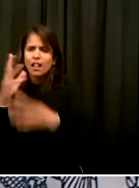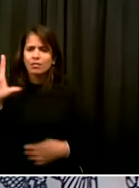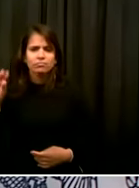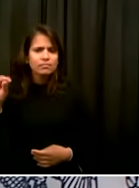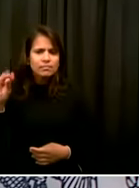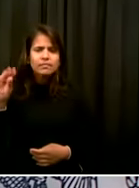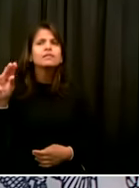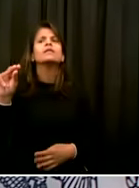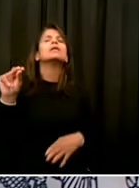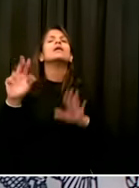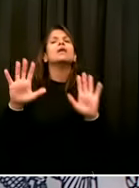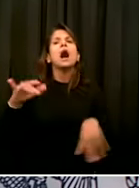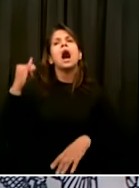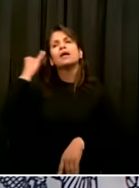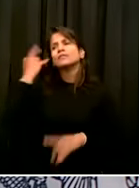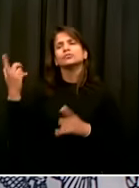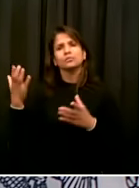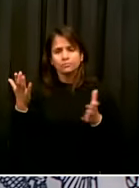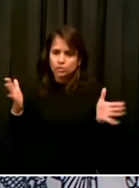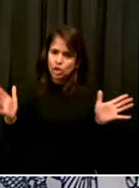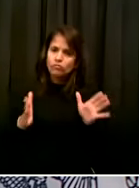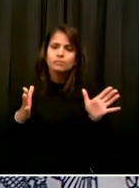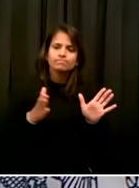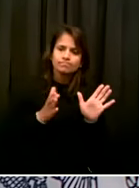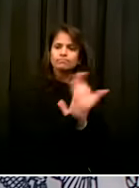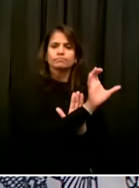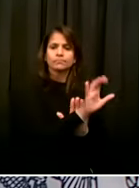antibody zip code